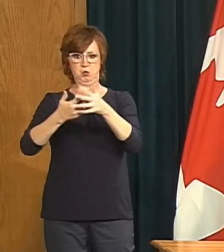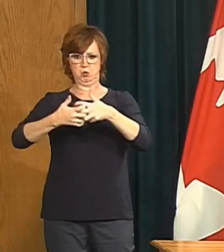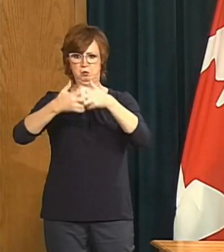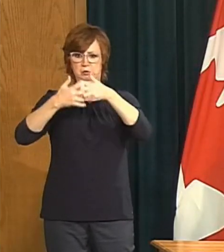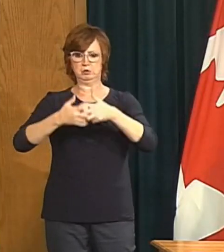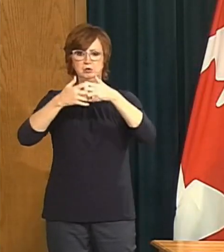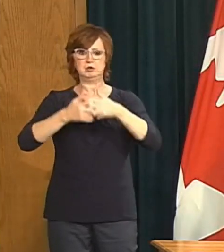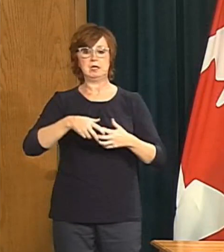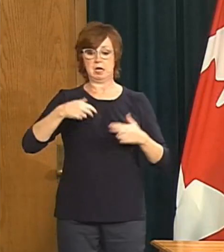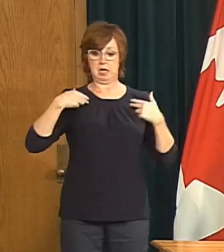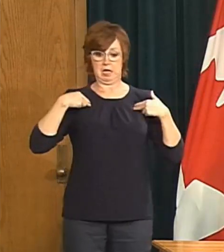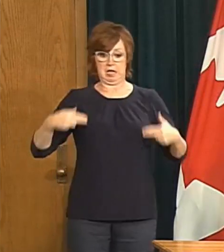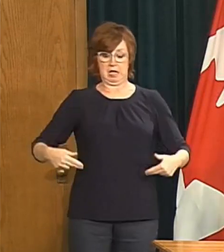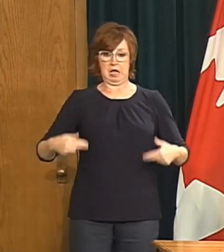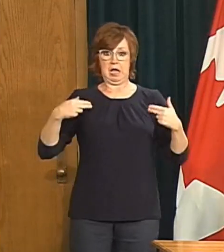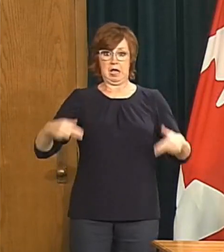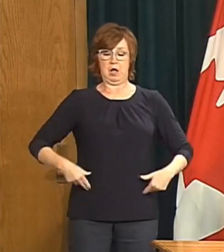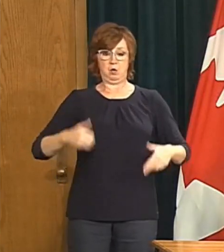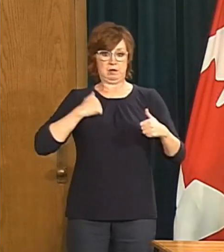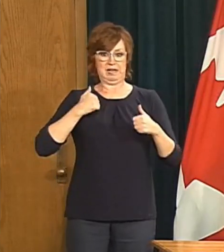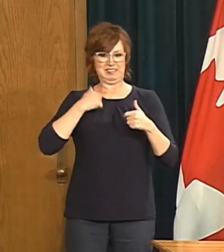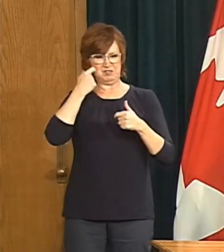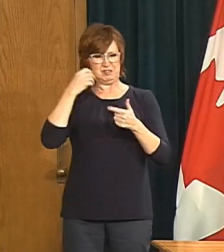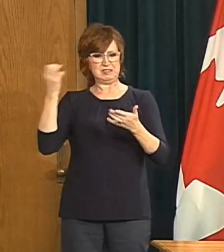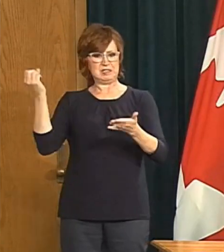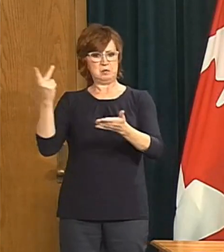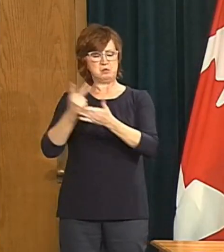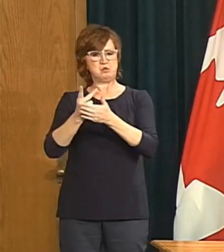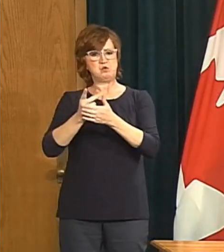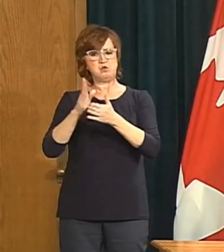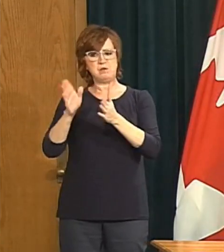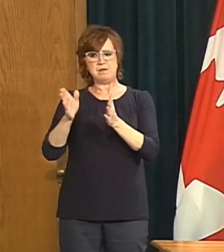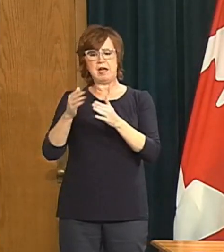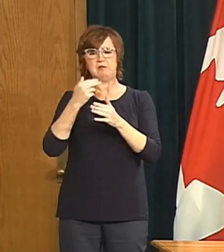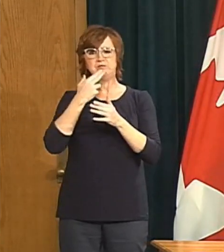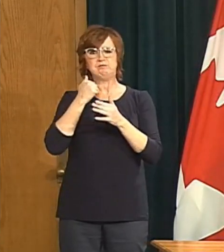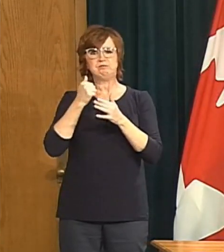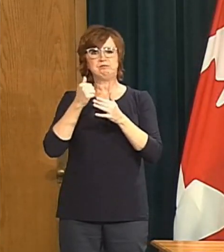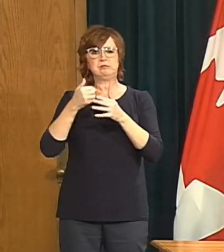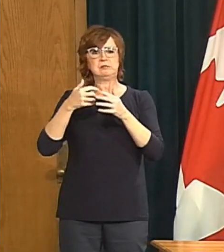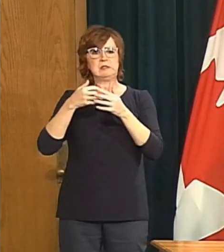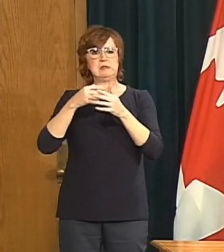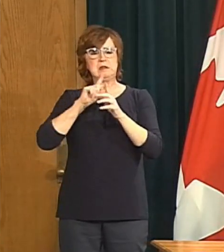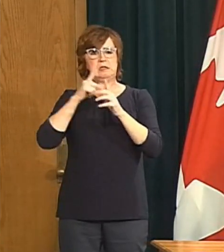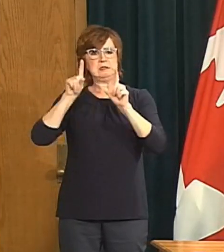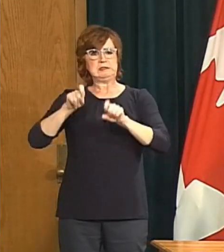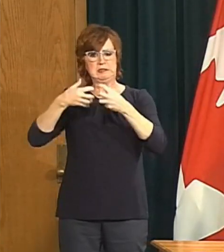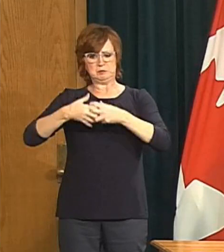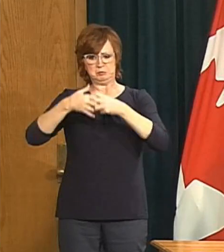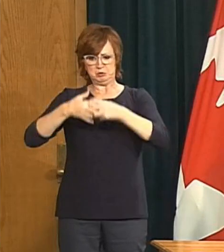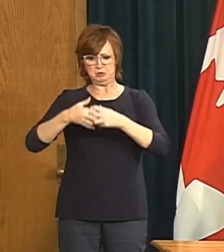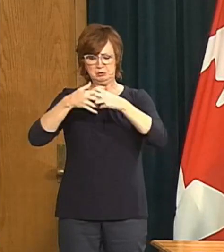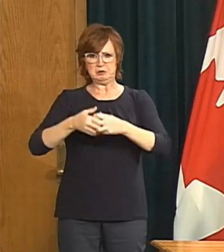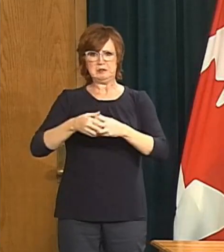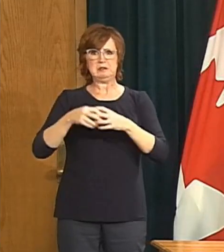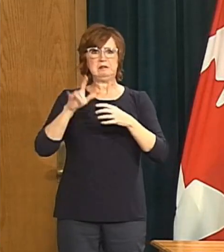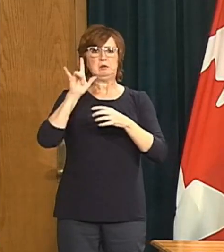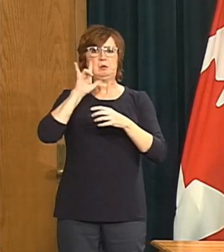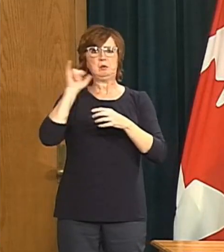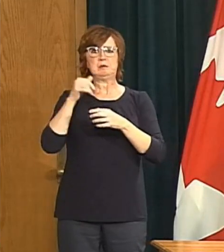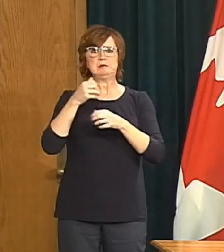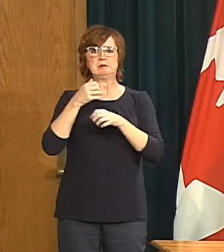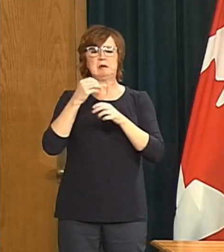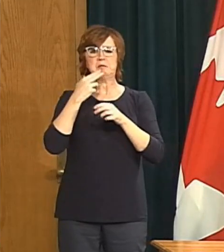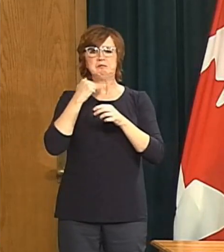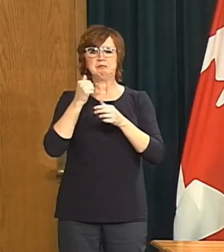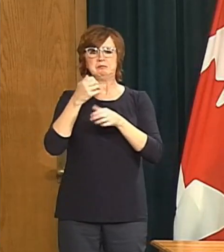just been approved by Health Canada, and together with the kits to do a further 25,000 tests.